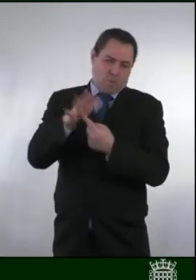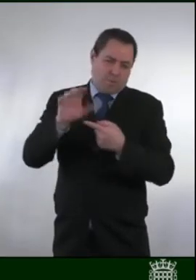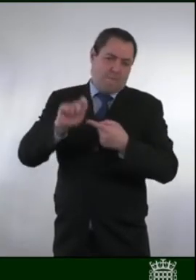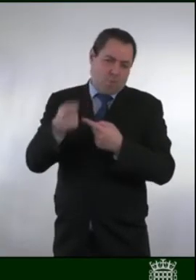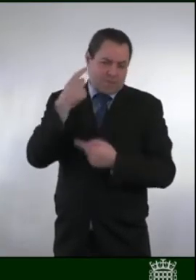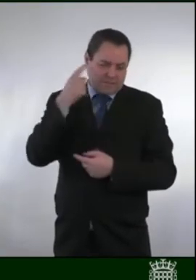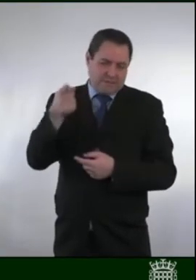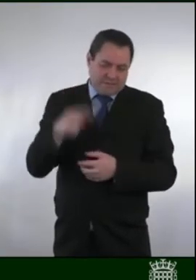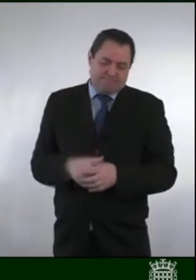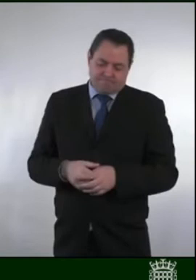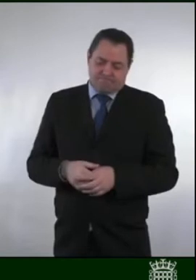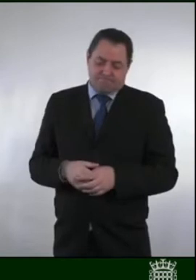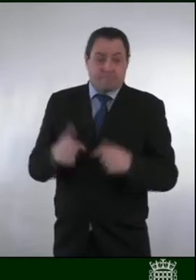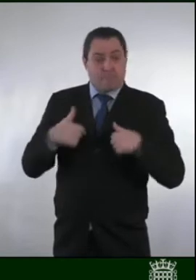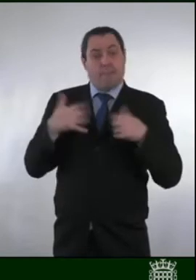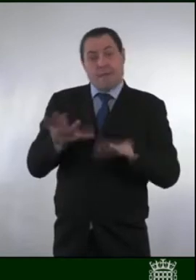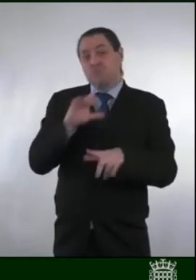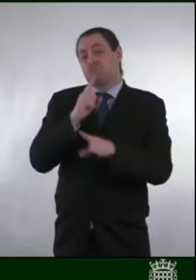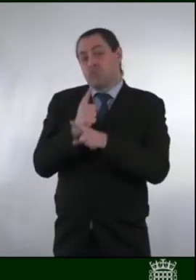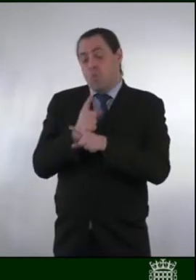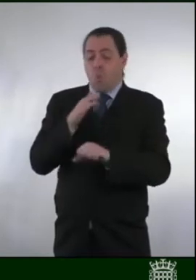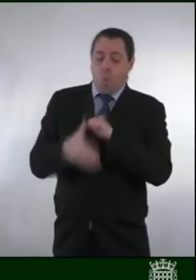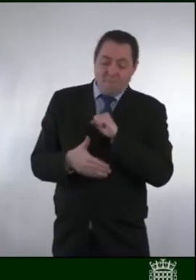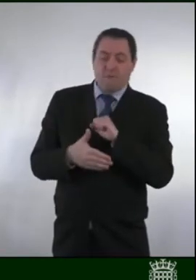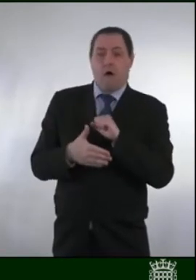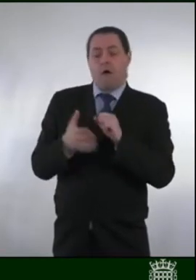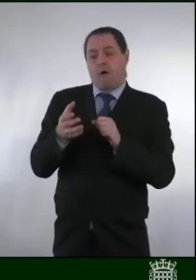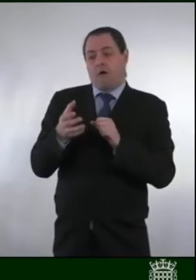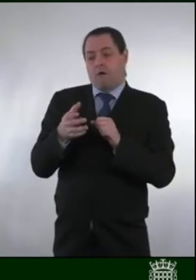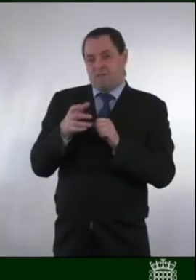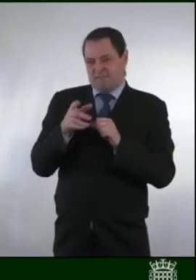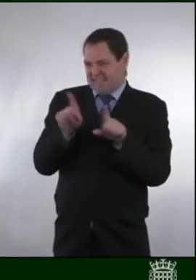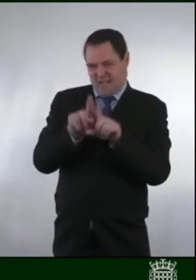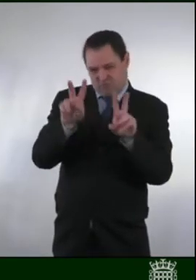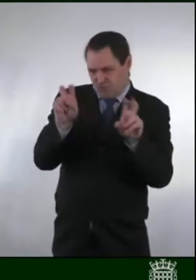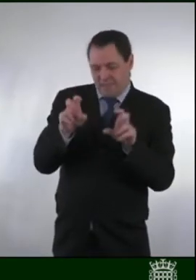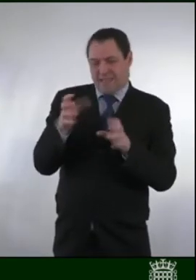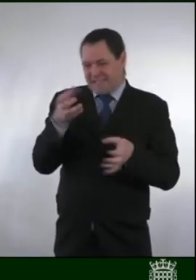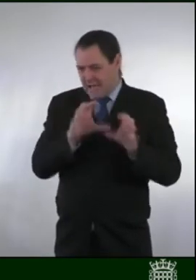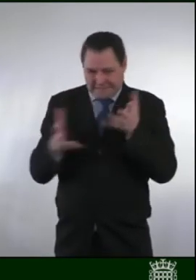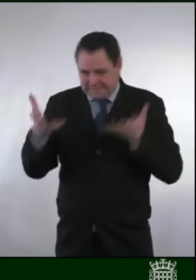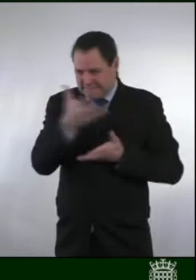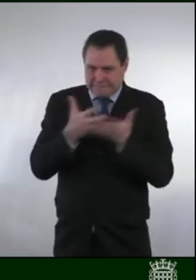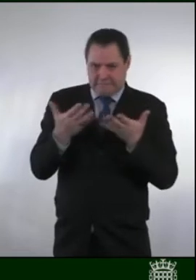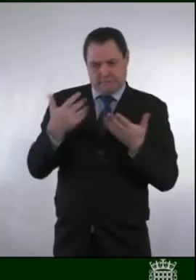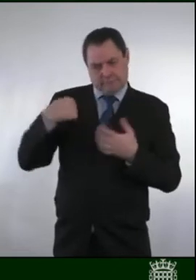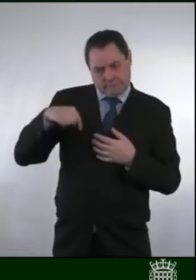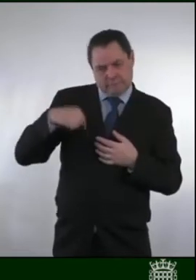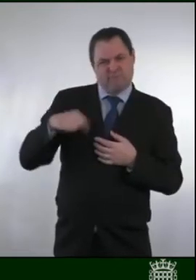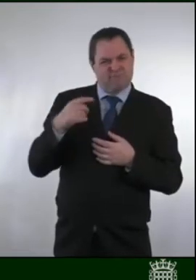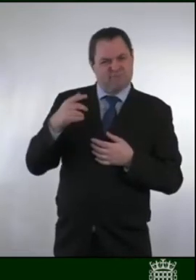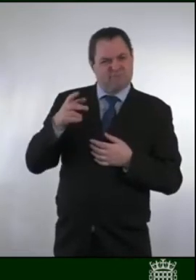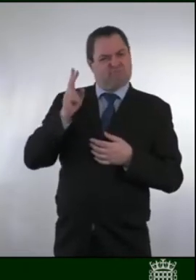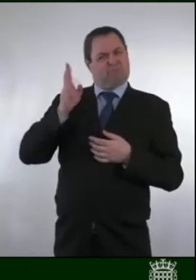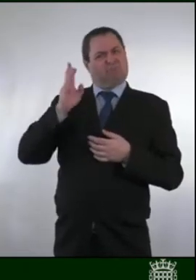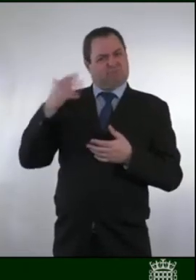and we've been talking about that with the scientists over the last days and weeks intensively, just